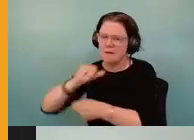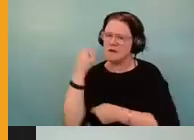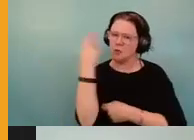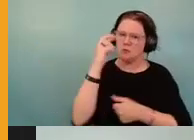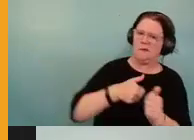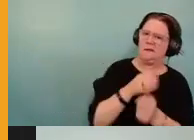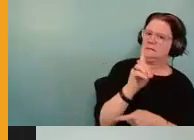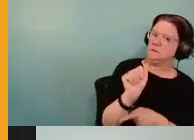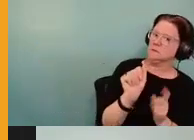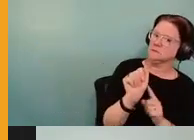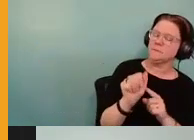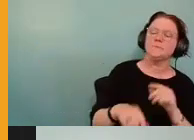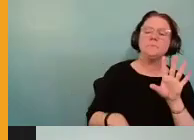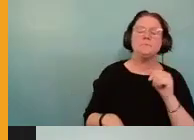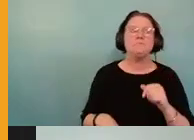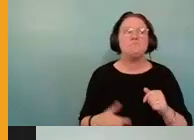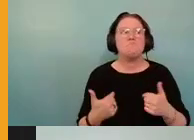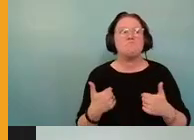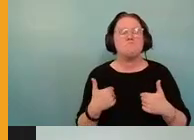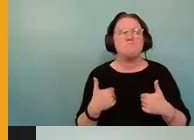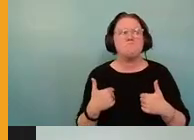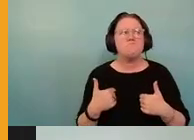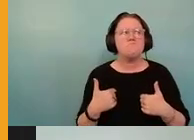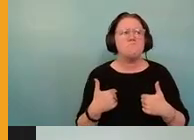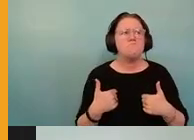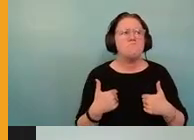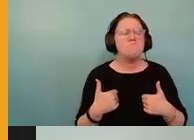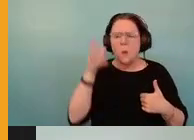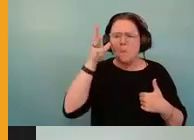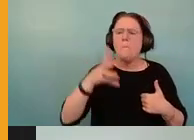number of years ago with um, an